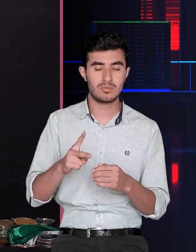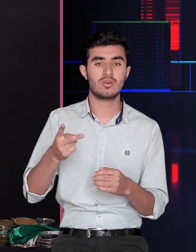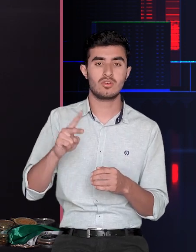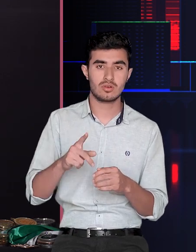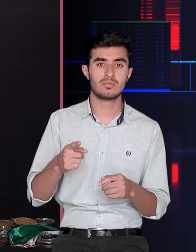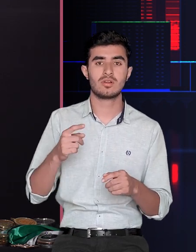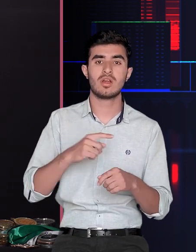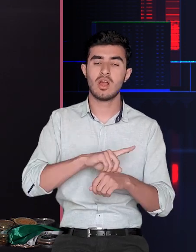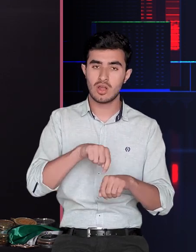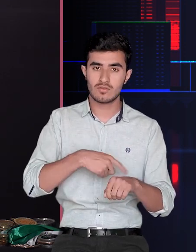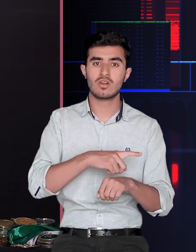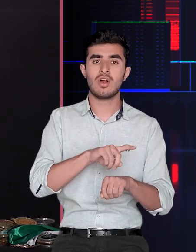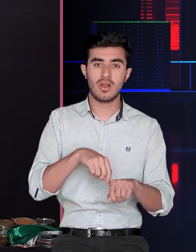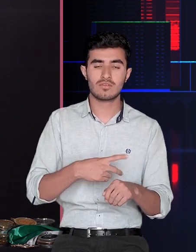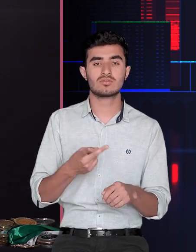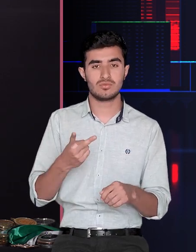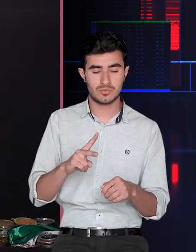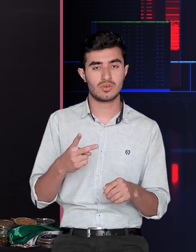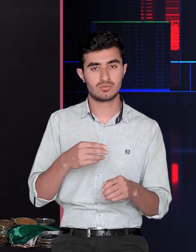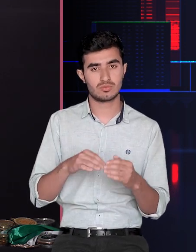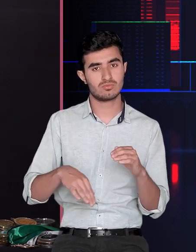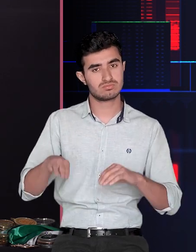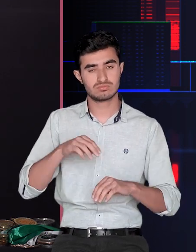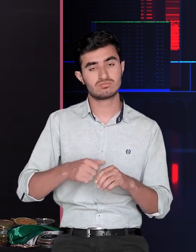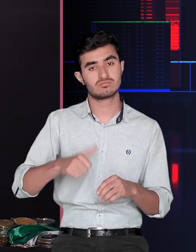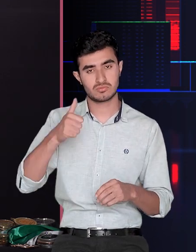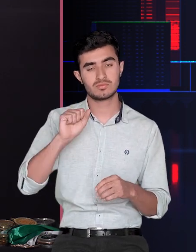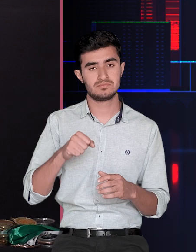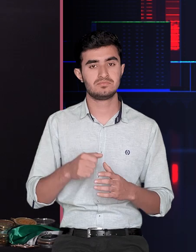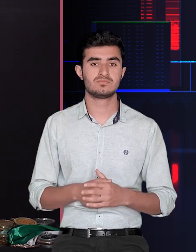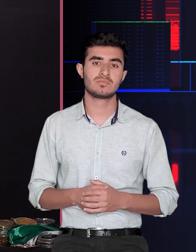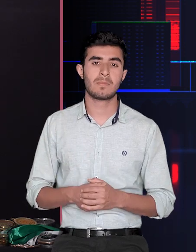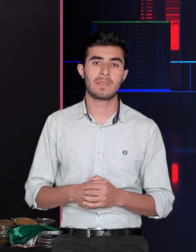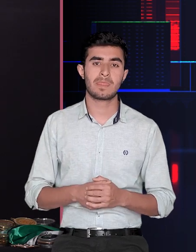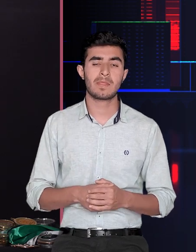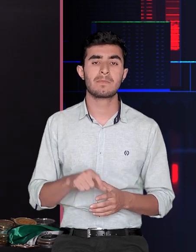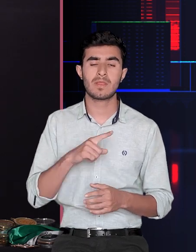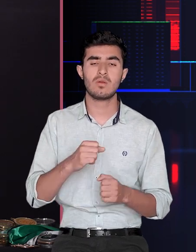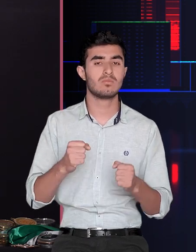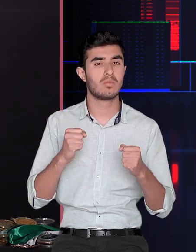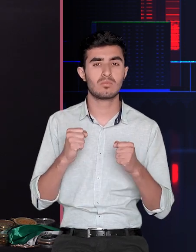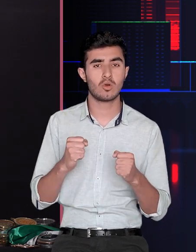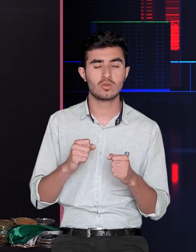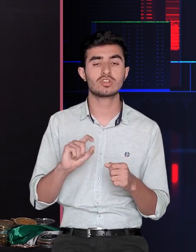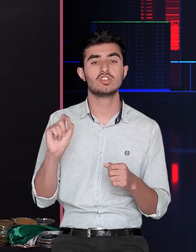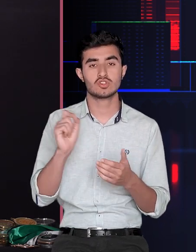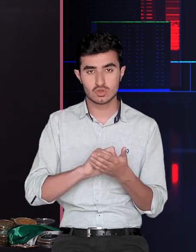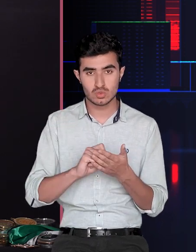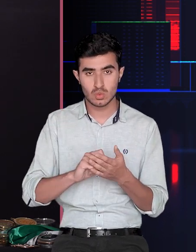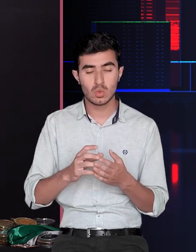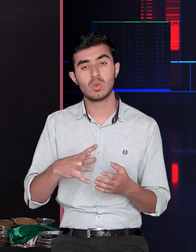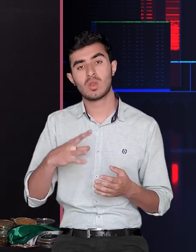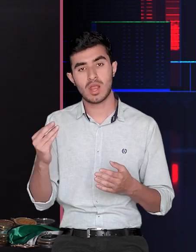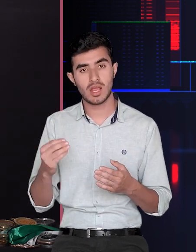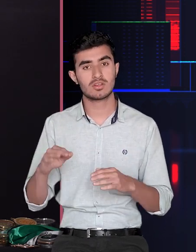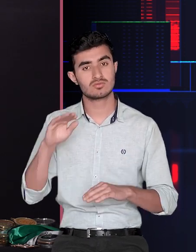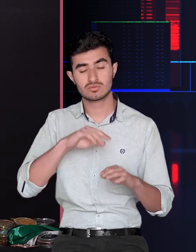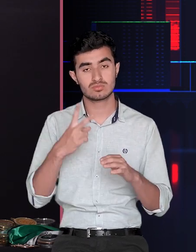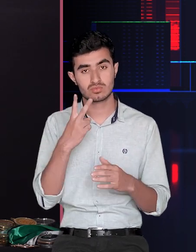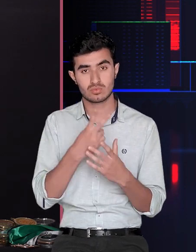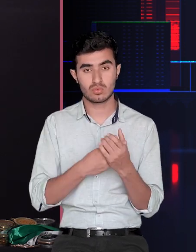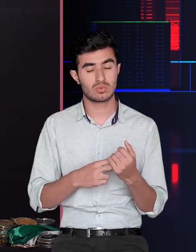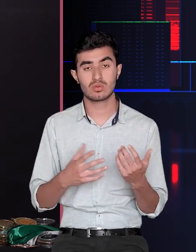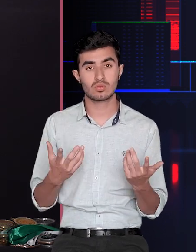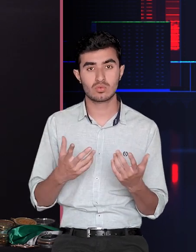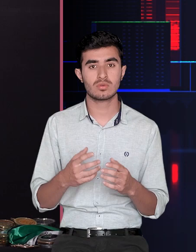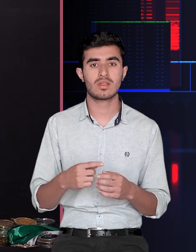swimming again, and then an hour and a half of dry land. It was hard to manage with schoolwork,